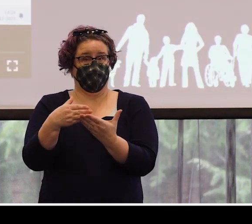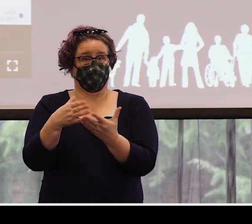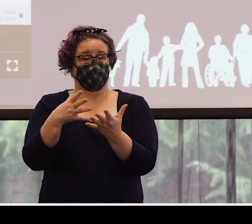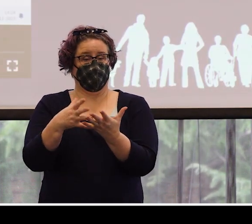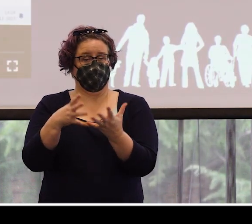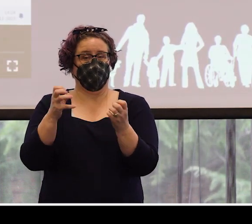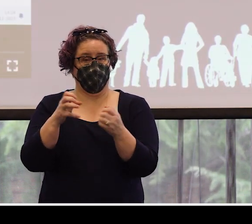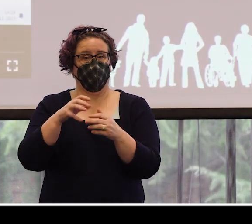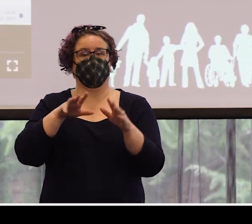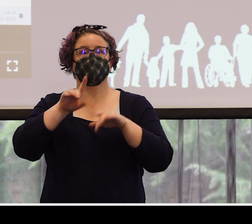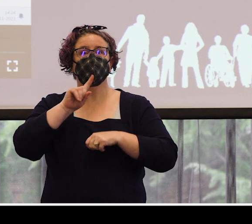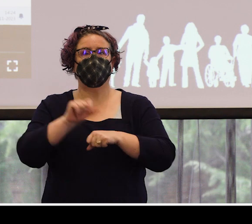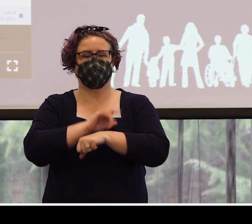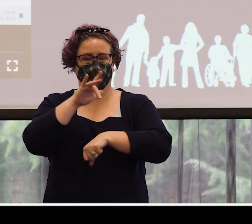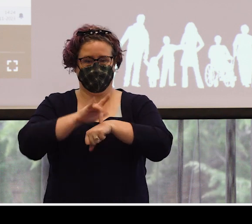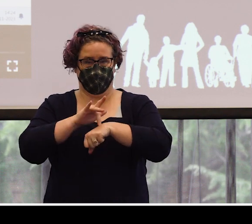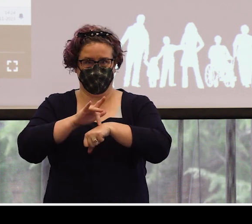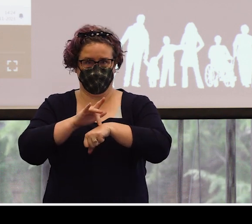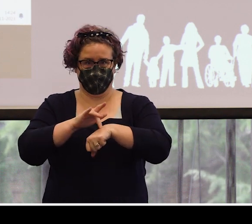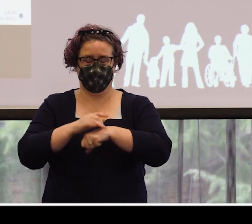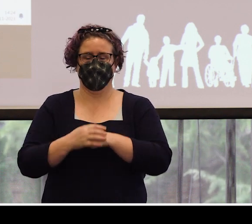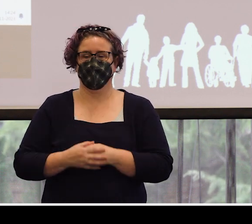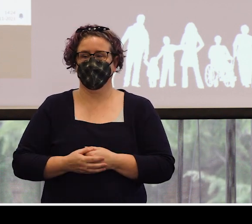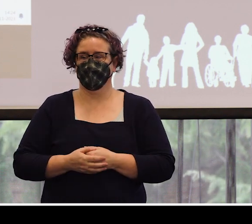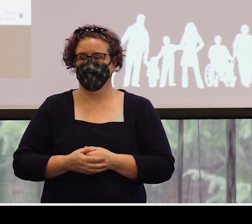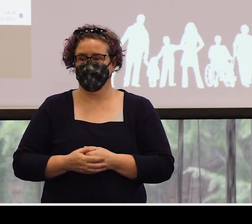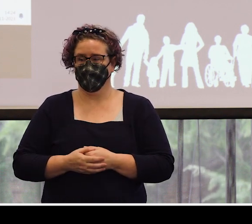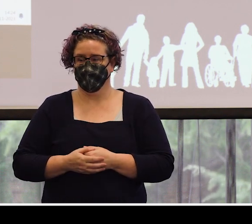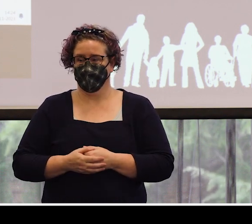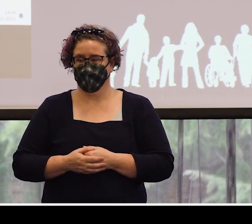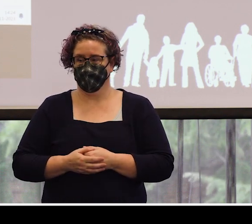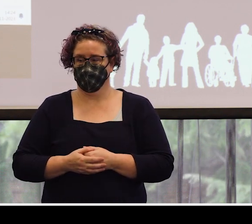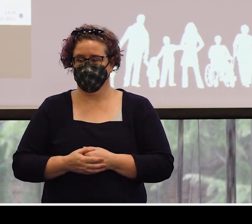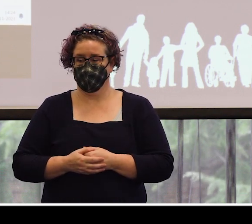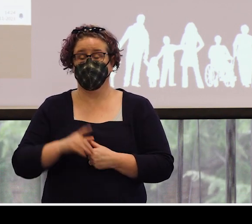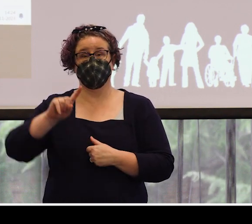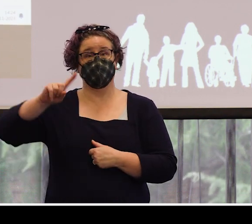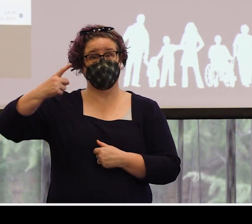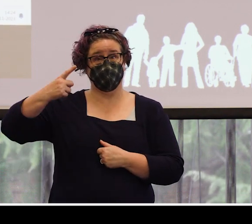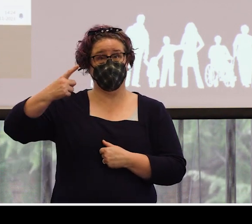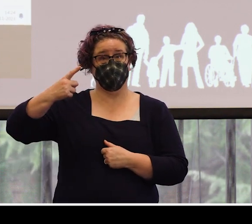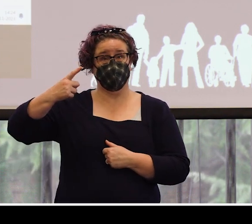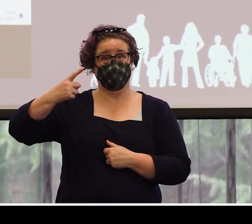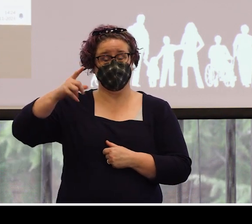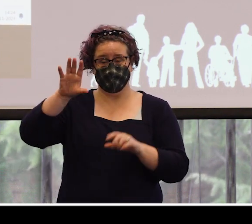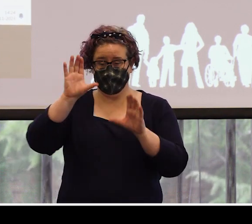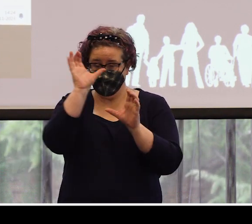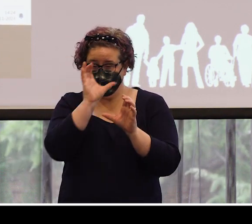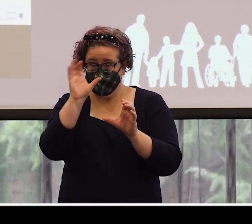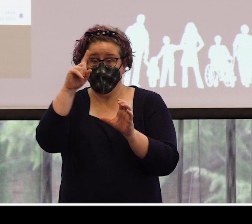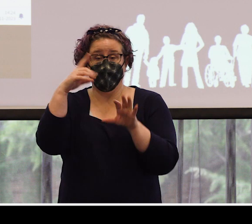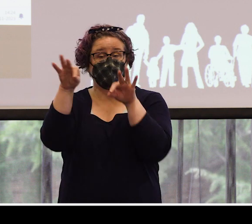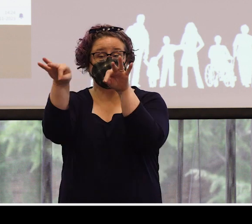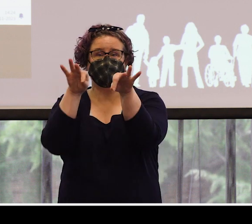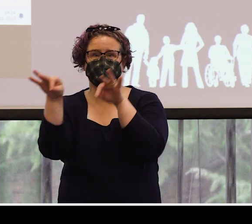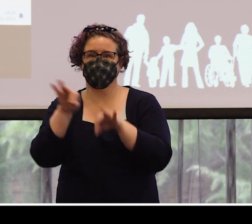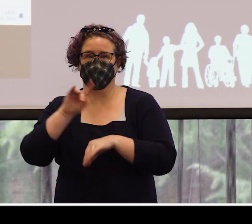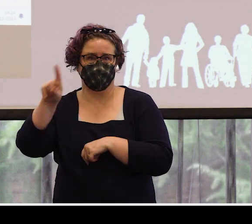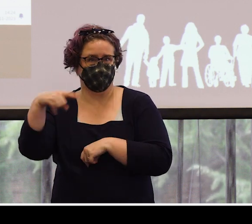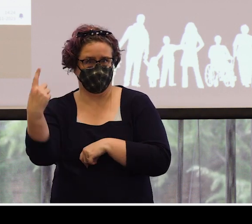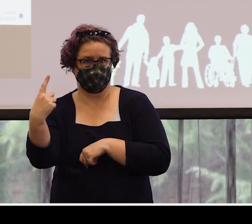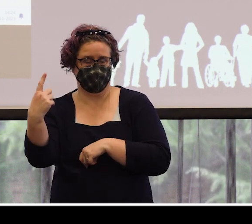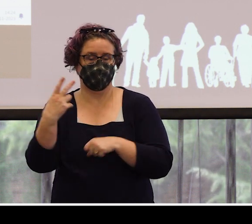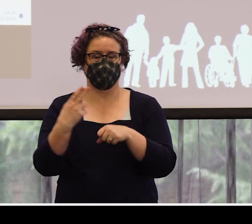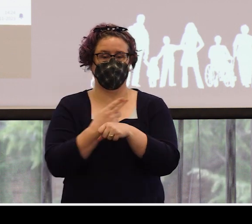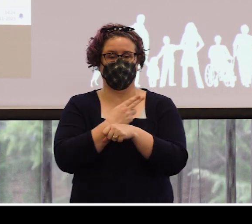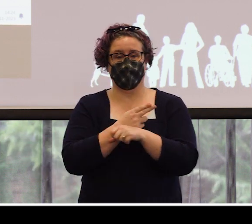need to traverse. Use the sidewalk heading level 2. Let's first explore only the directions, and I will use